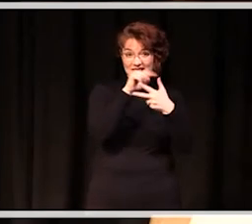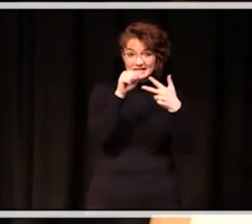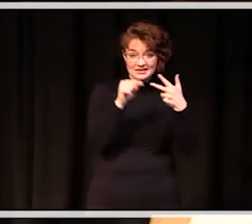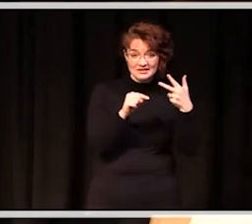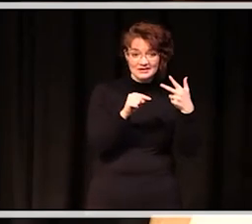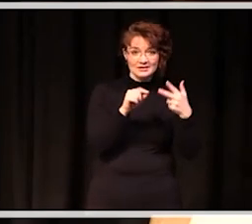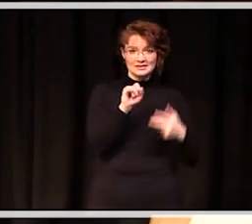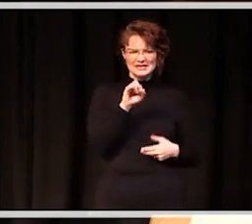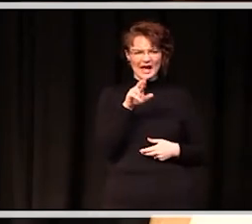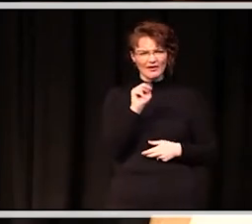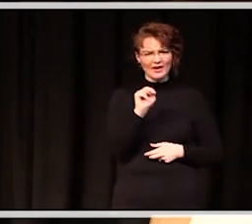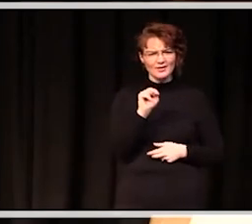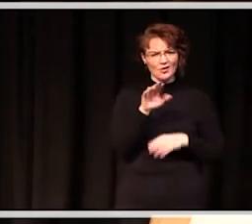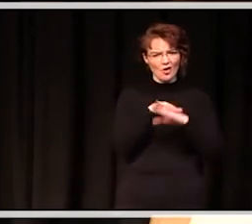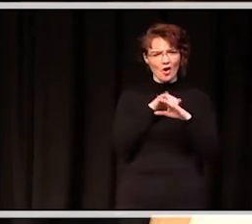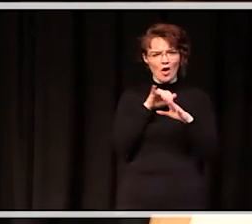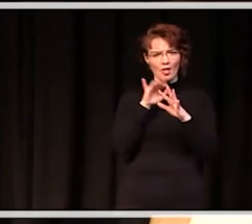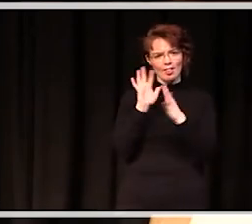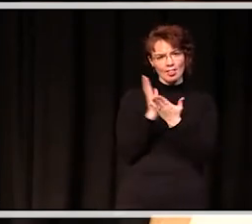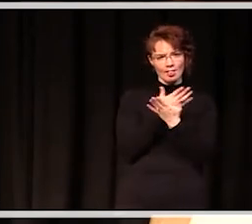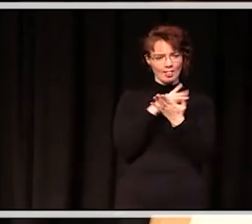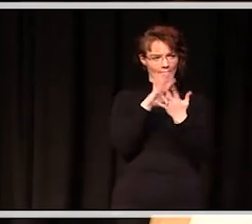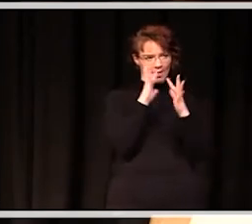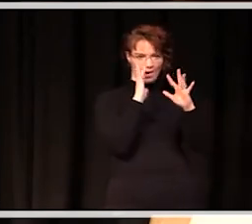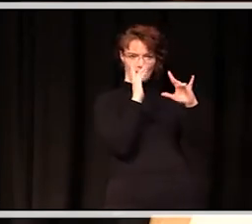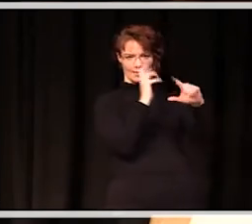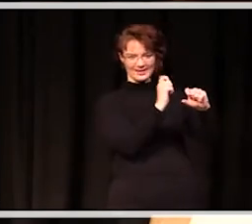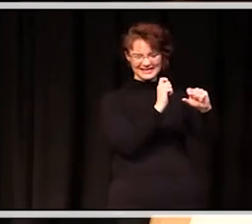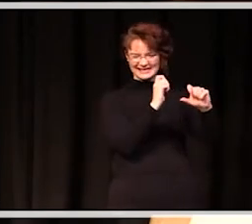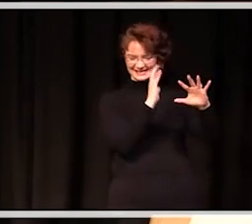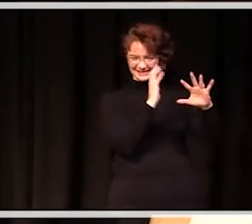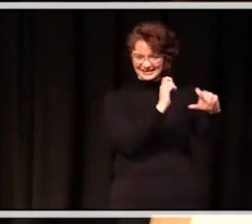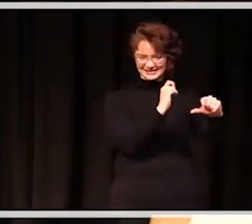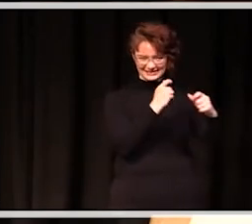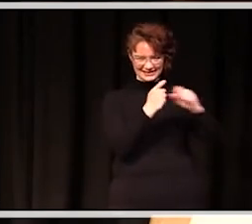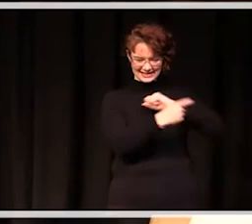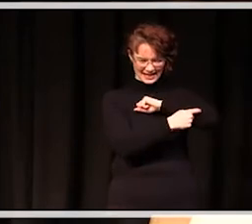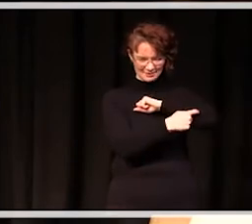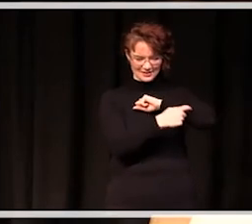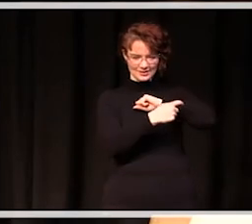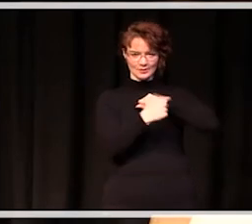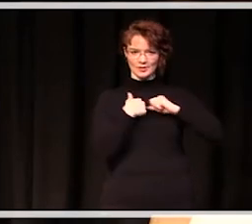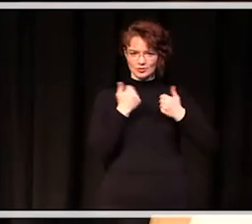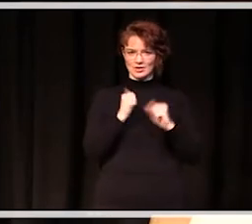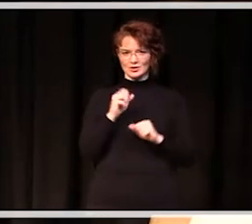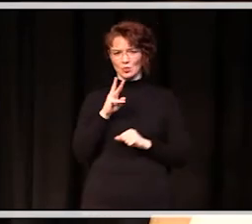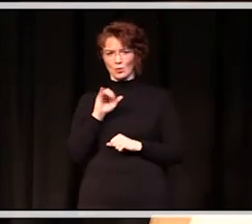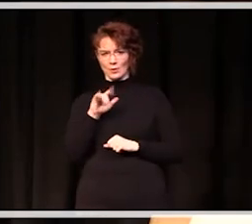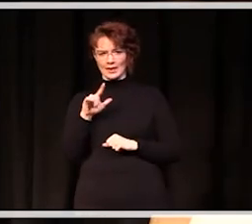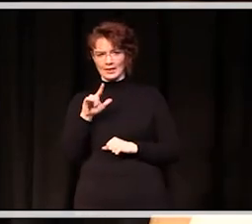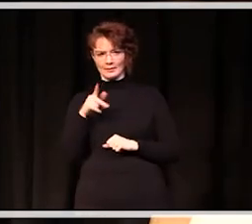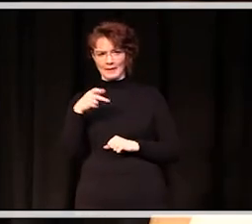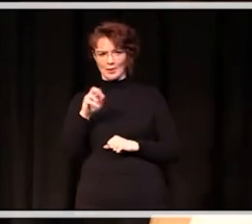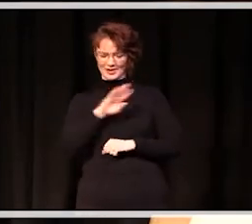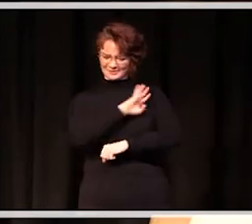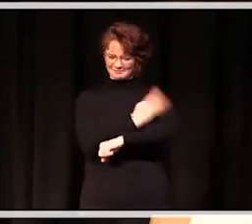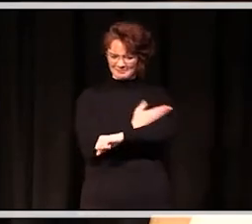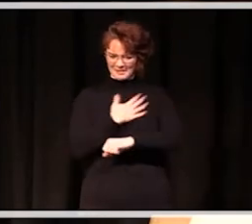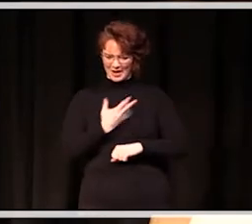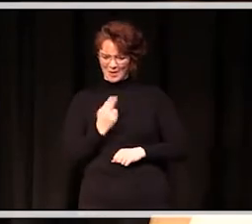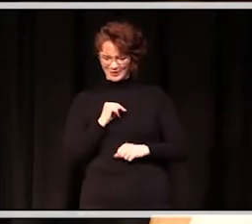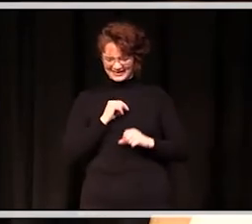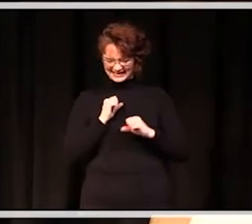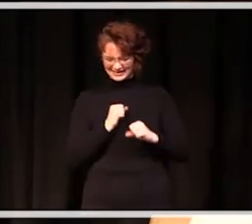The siren's call is being sung. And so we're trying to muster up all the willpower that we can. And we want to